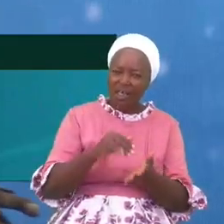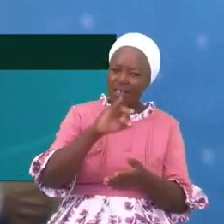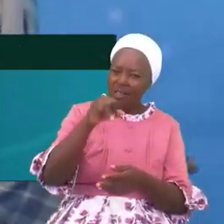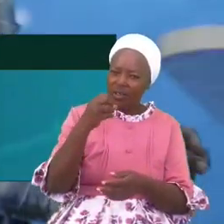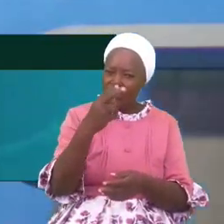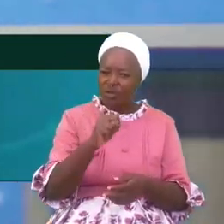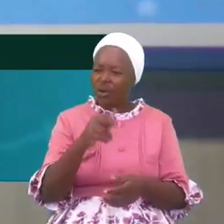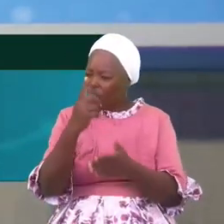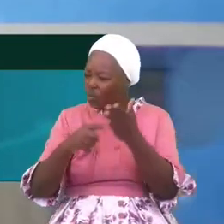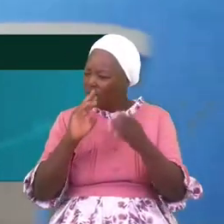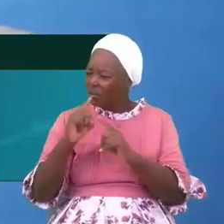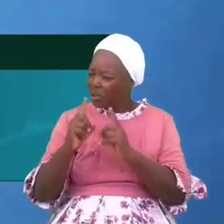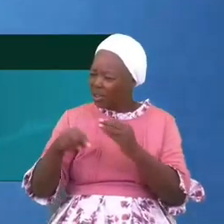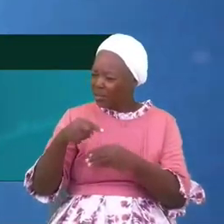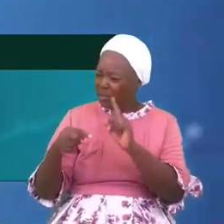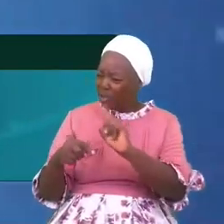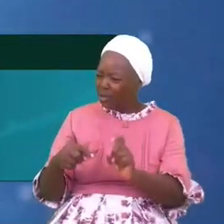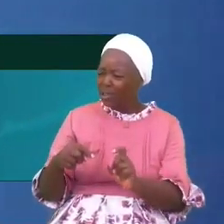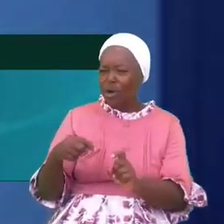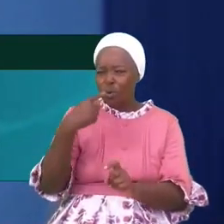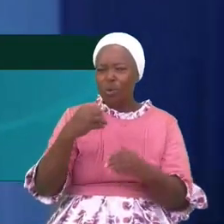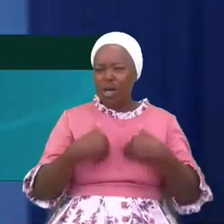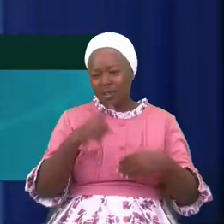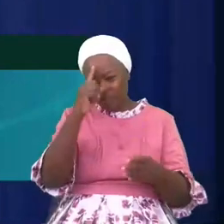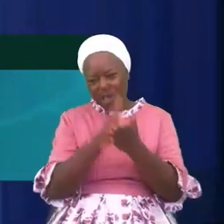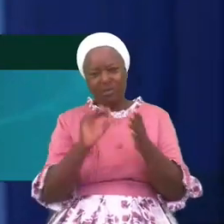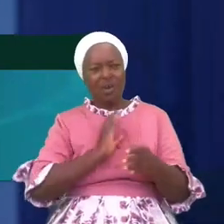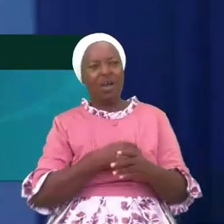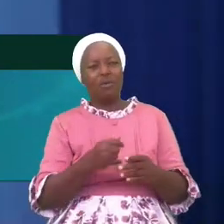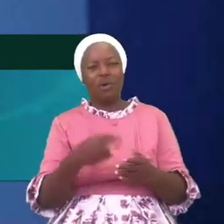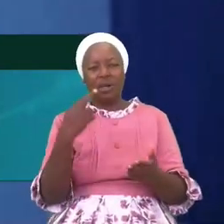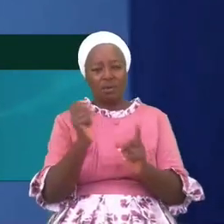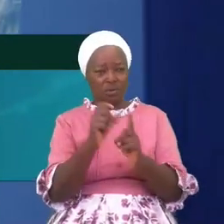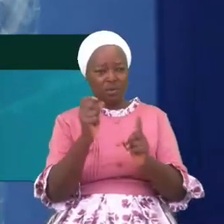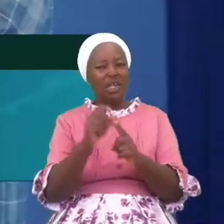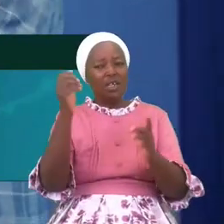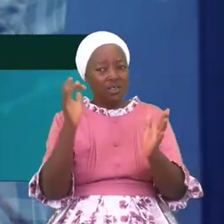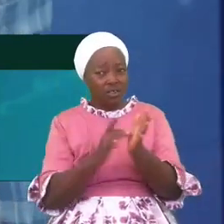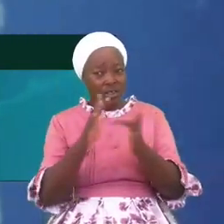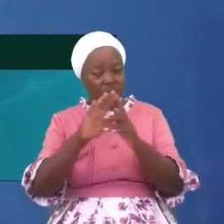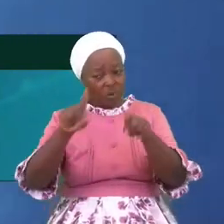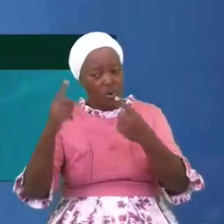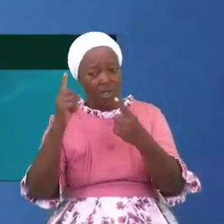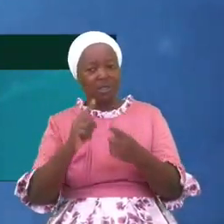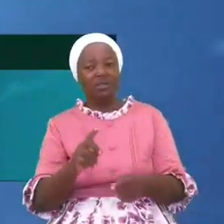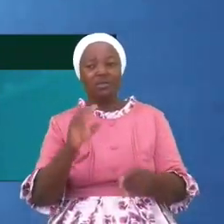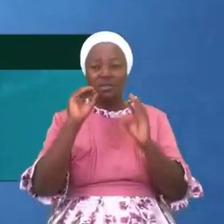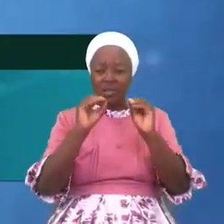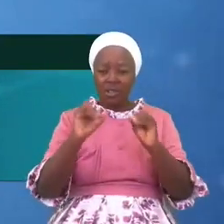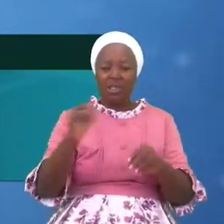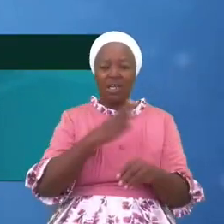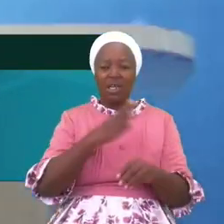our report? Jesus went teaching and preaching and healing the sick. Do you believe